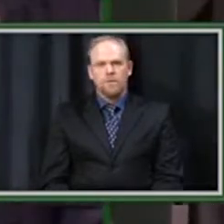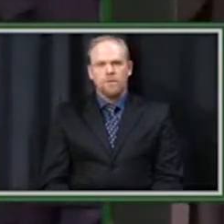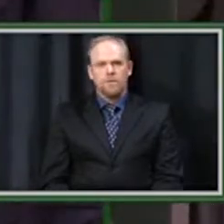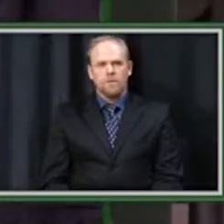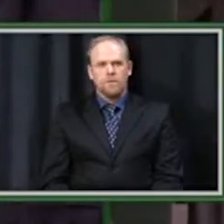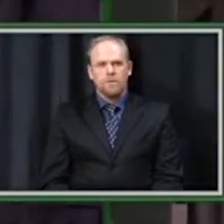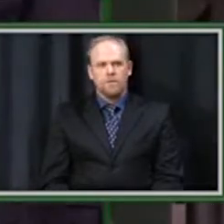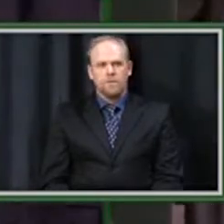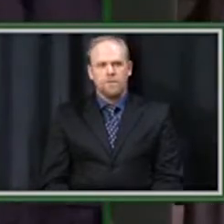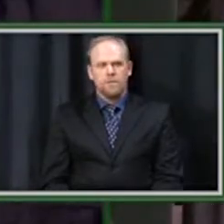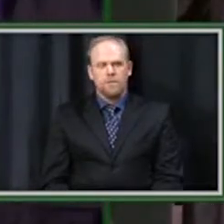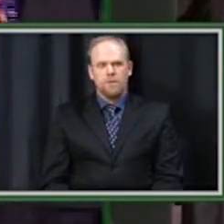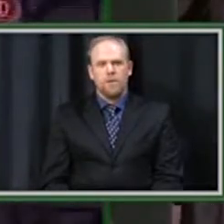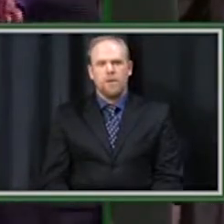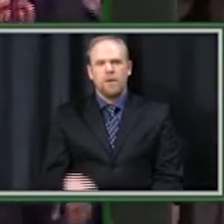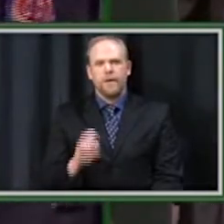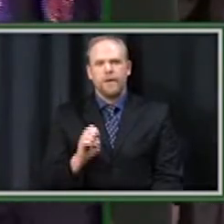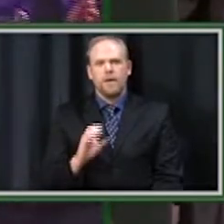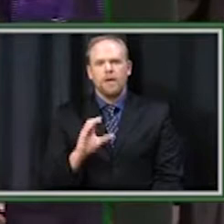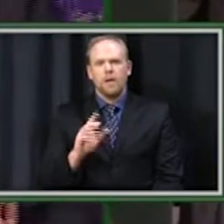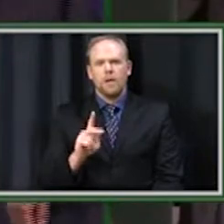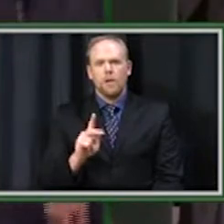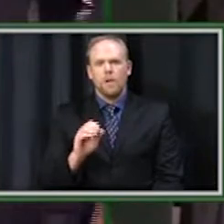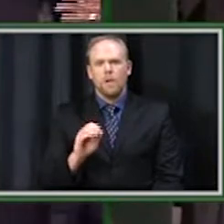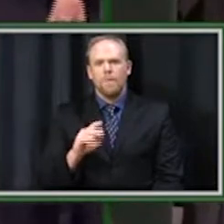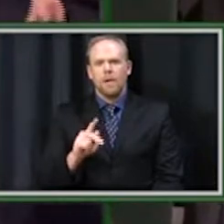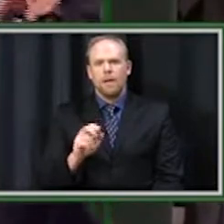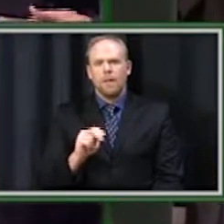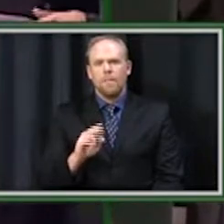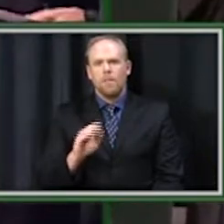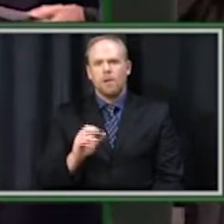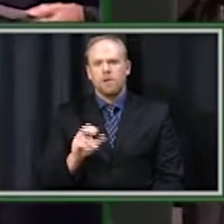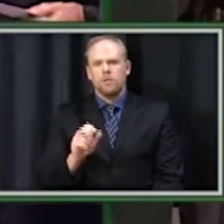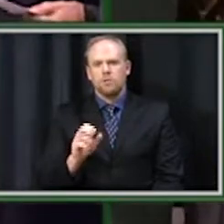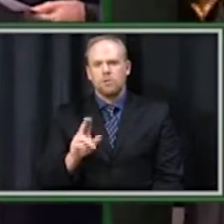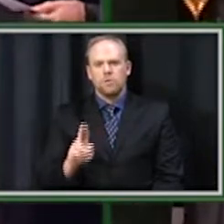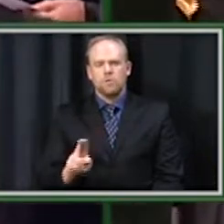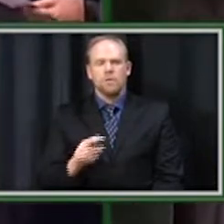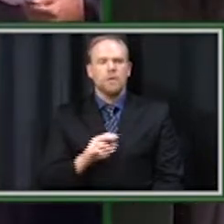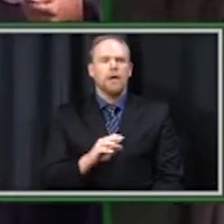Ekapan Petborasuth. Amy Lee Andrews.